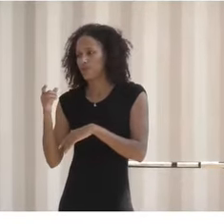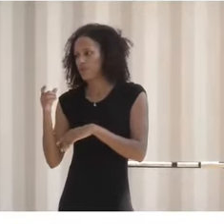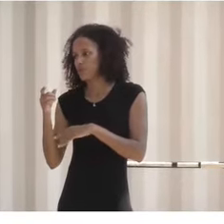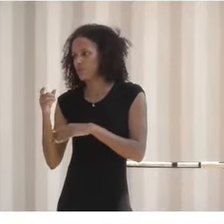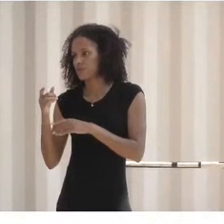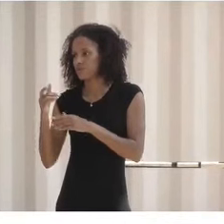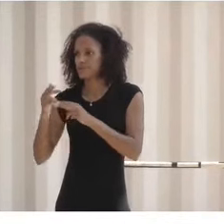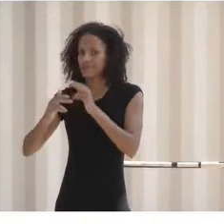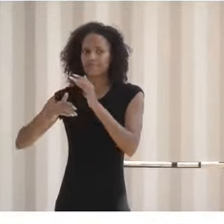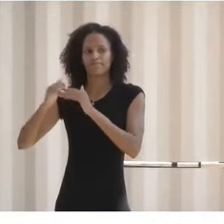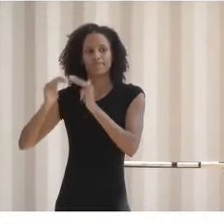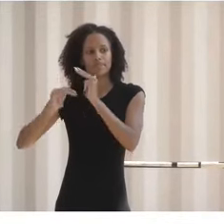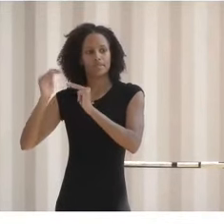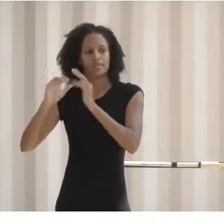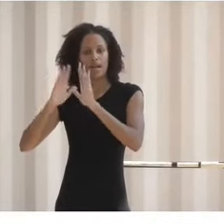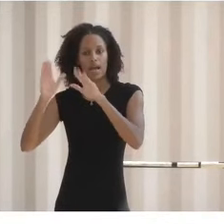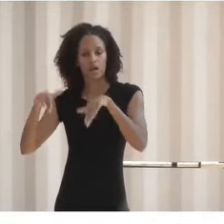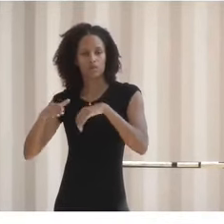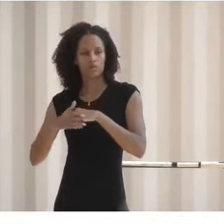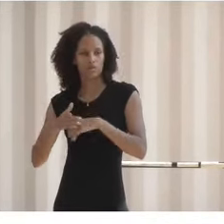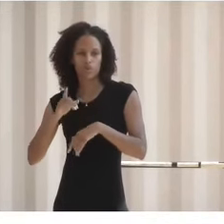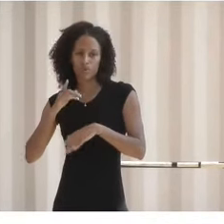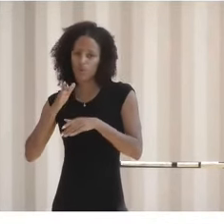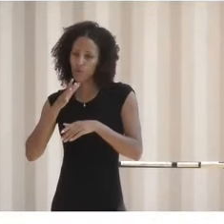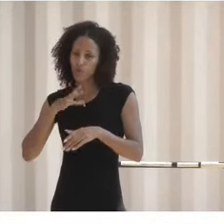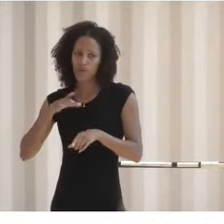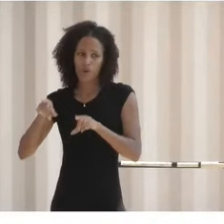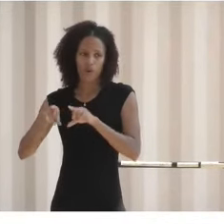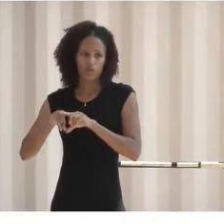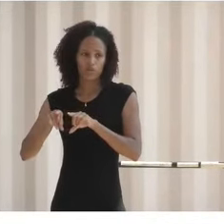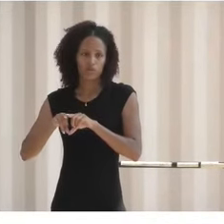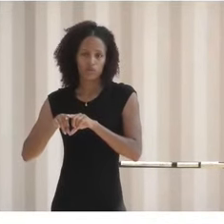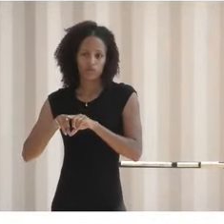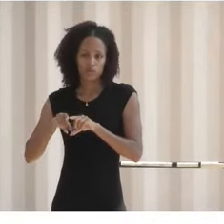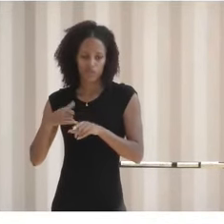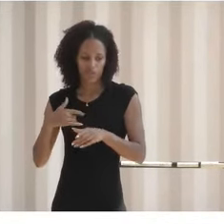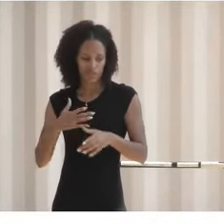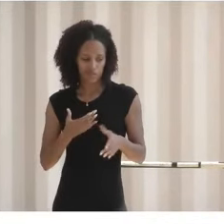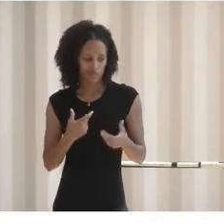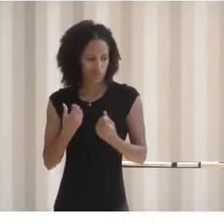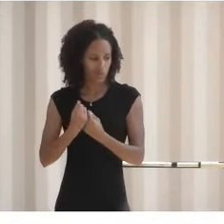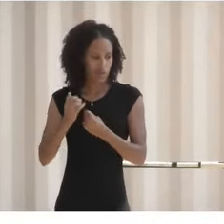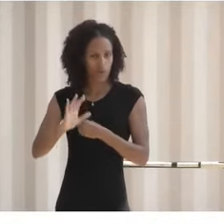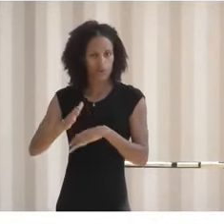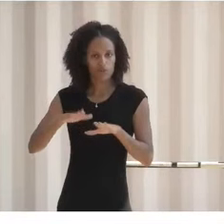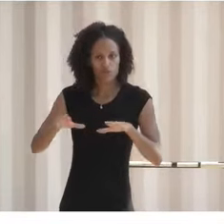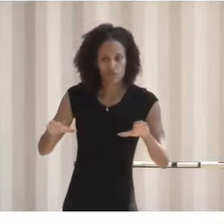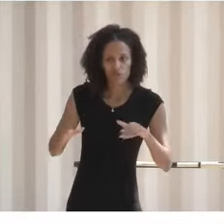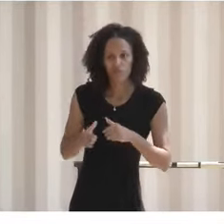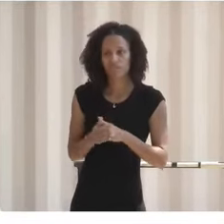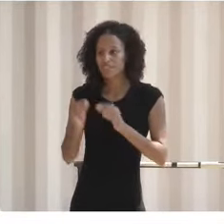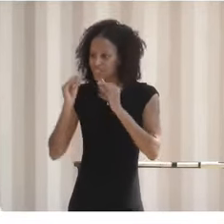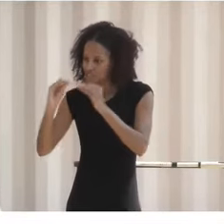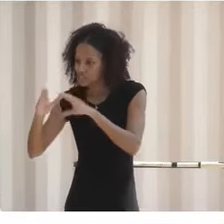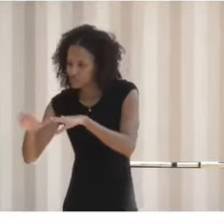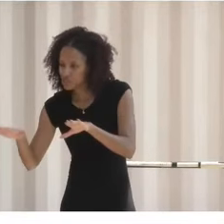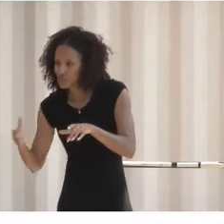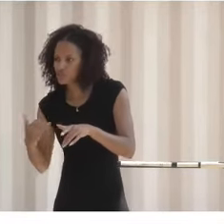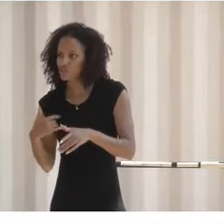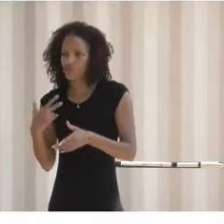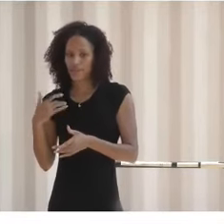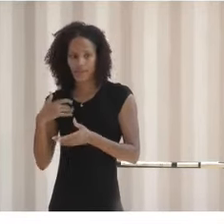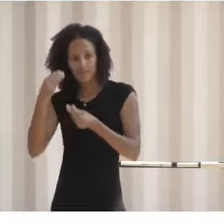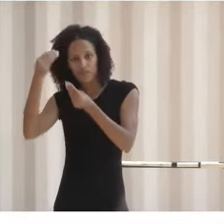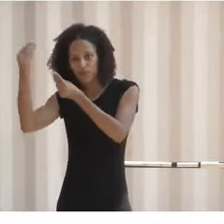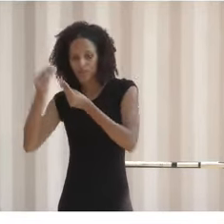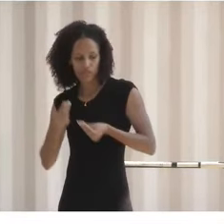for constructing a house. So they're also the people who take care of children, and they're also the people who teach the children and pass